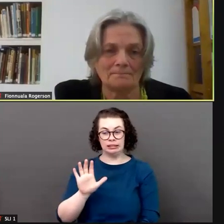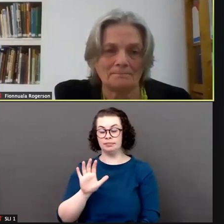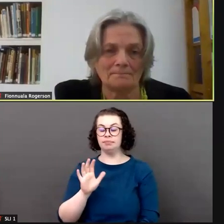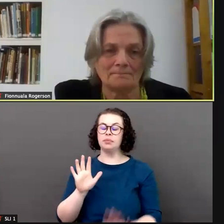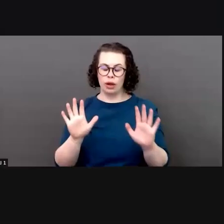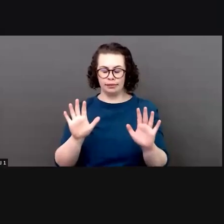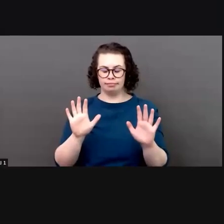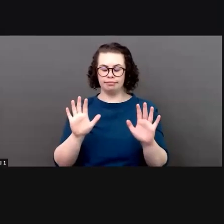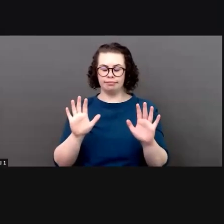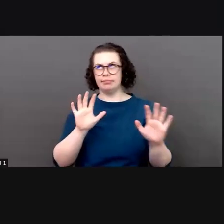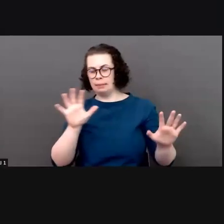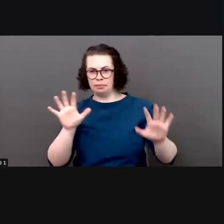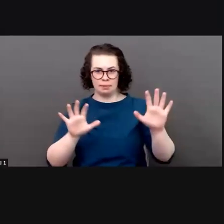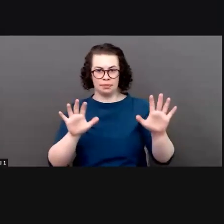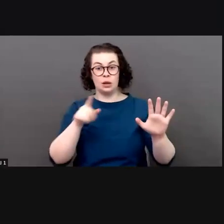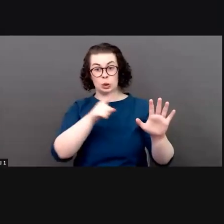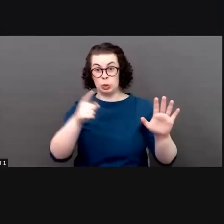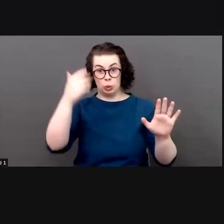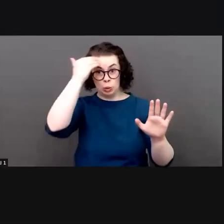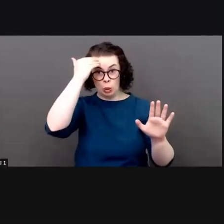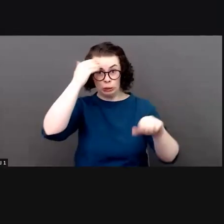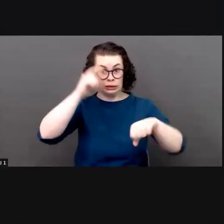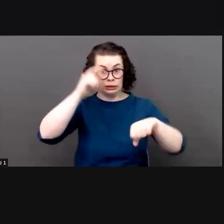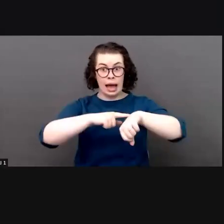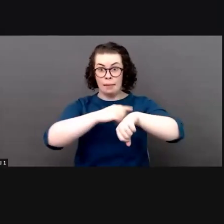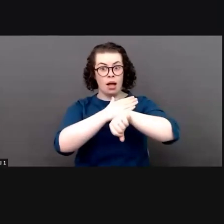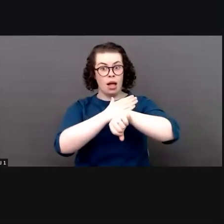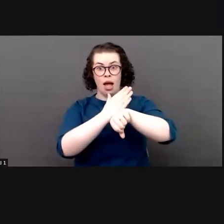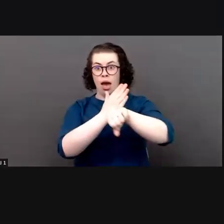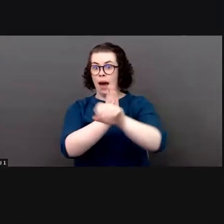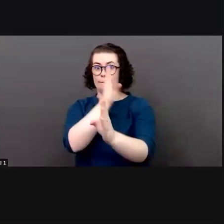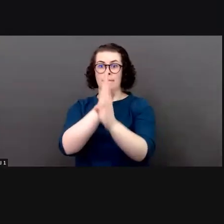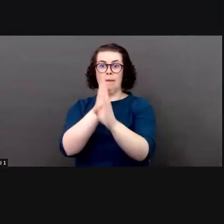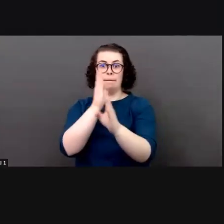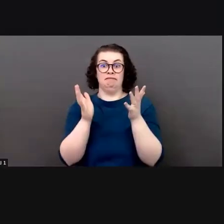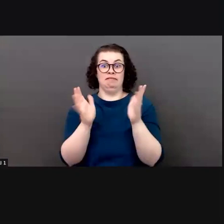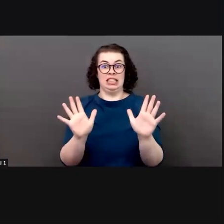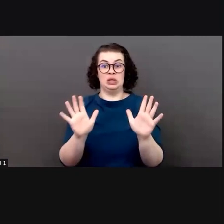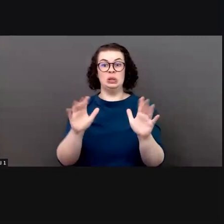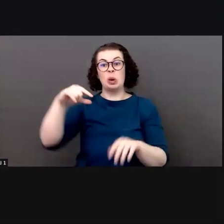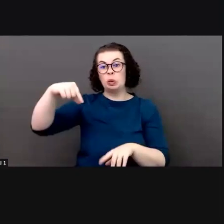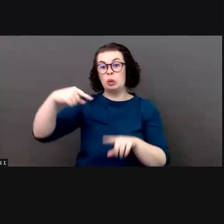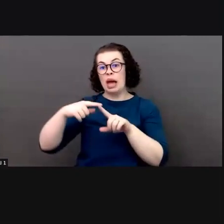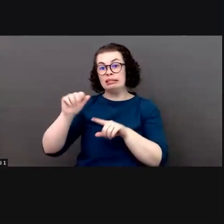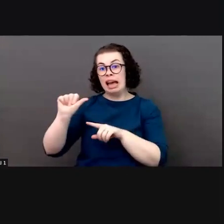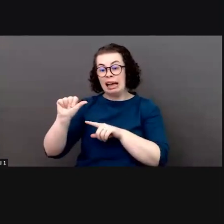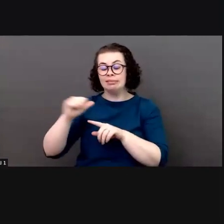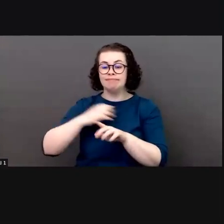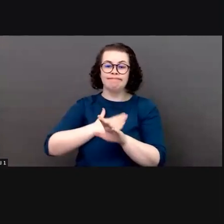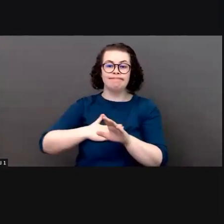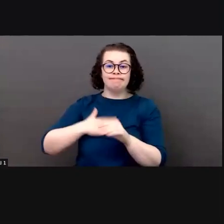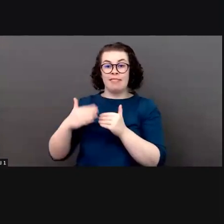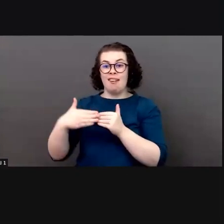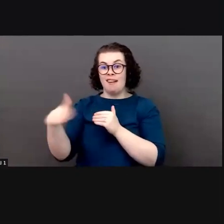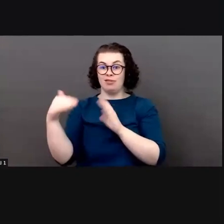of all, as you know, we have run out completely of time, so all the questions and answers will be answered after the event